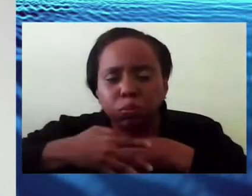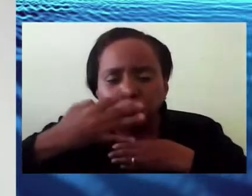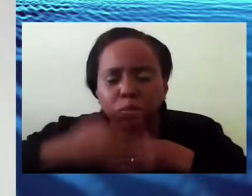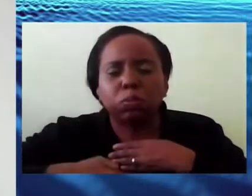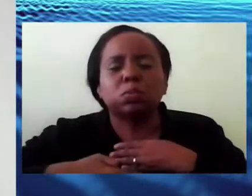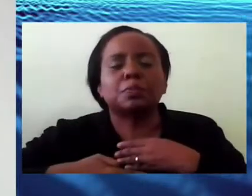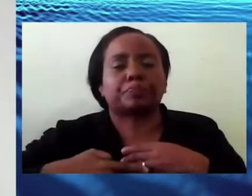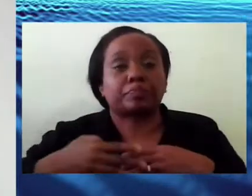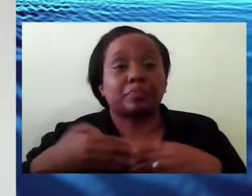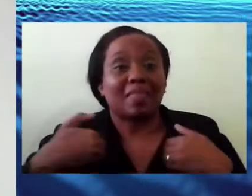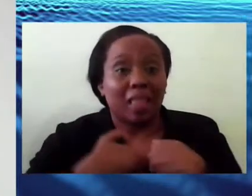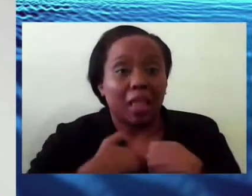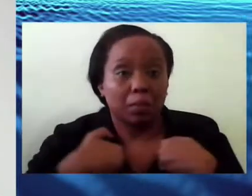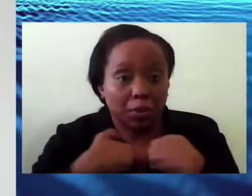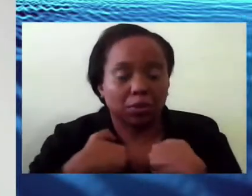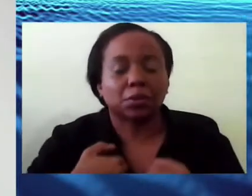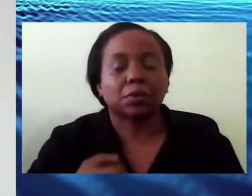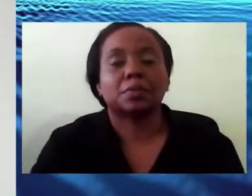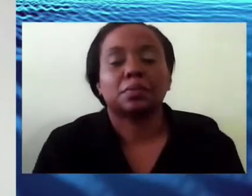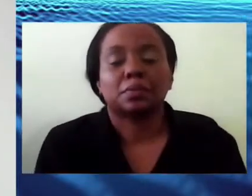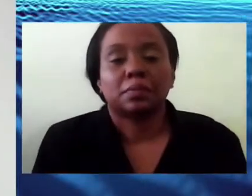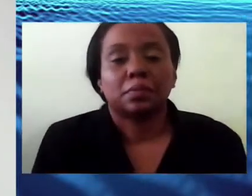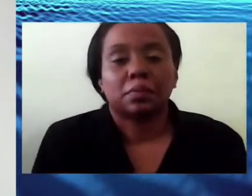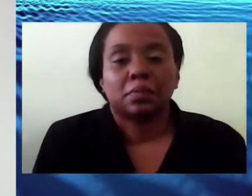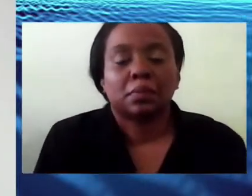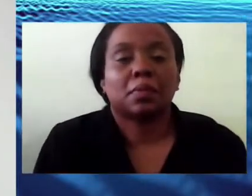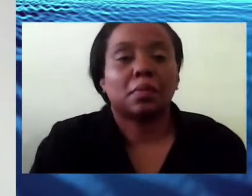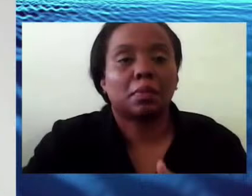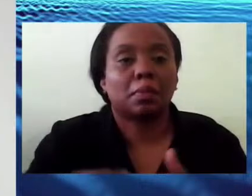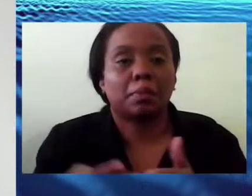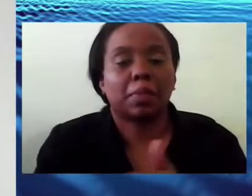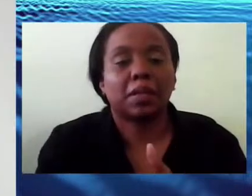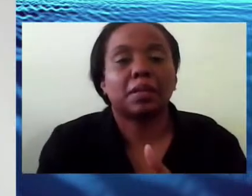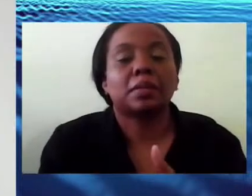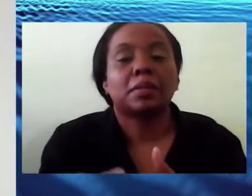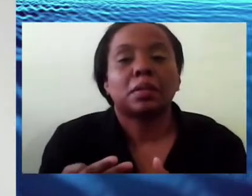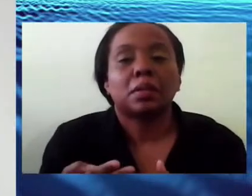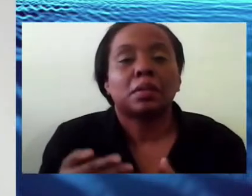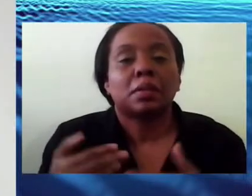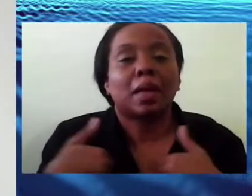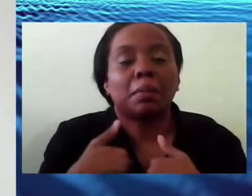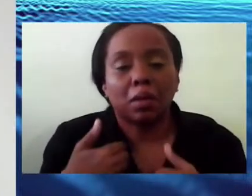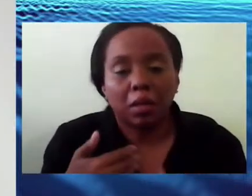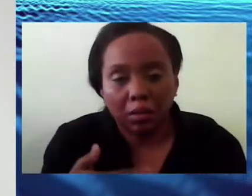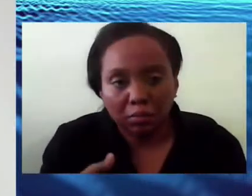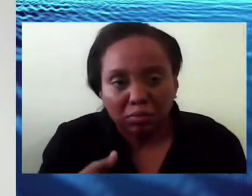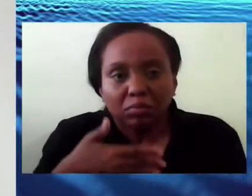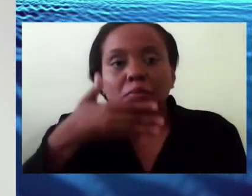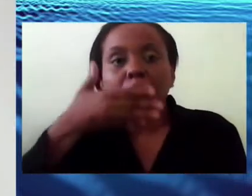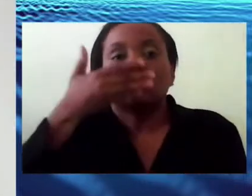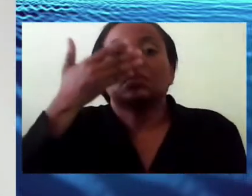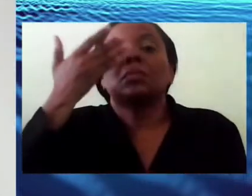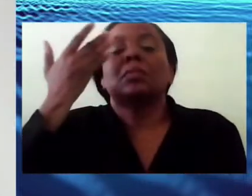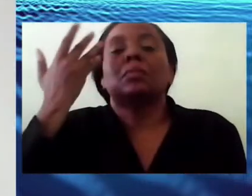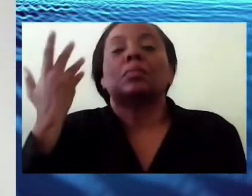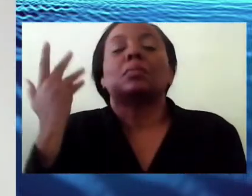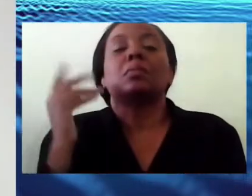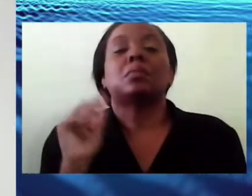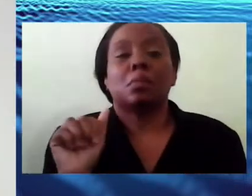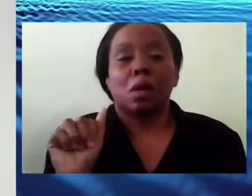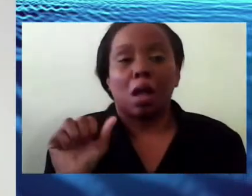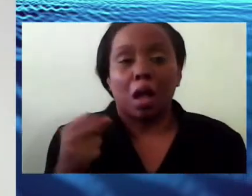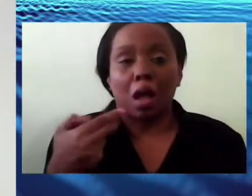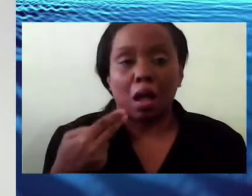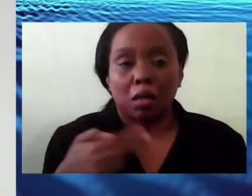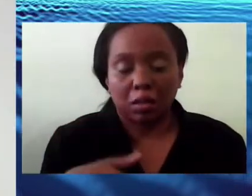These are the acute signs of inhalation of the ash, and this is already manifesting itself across the